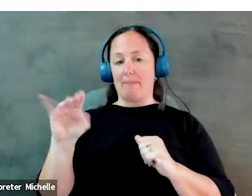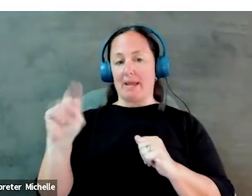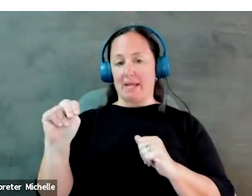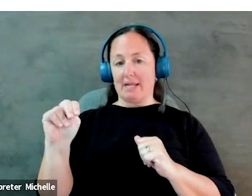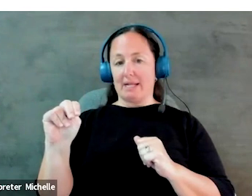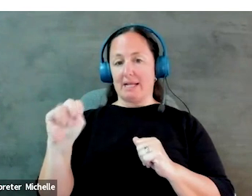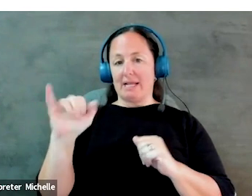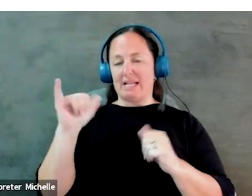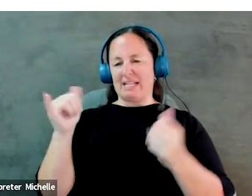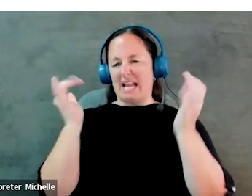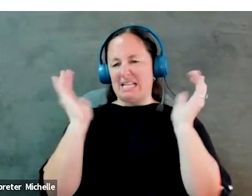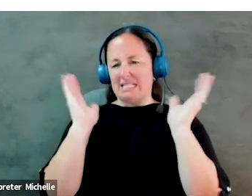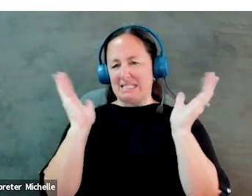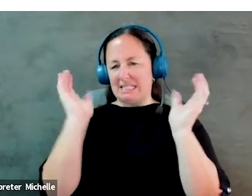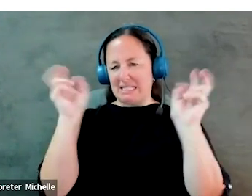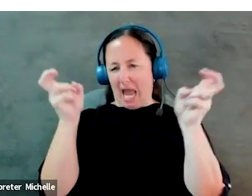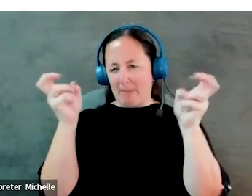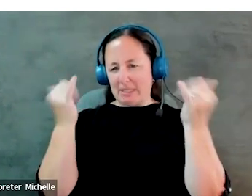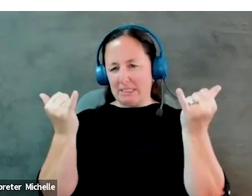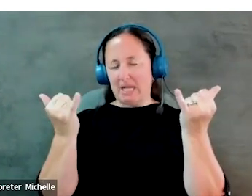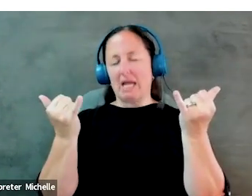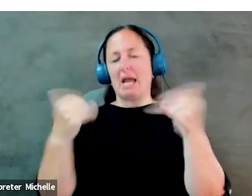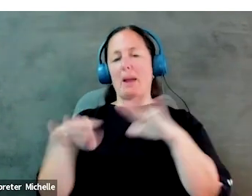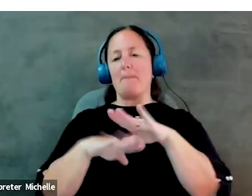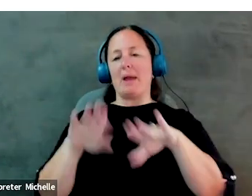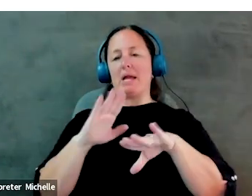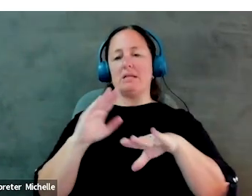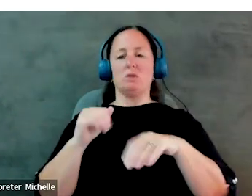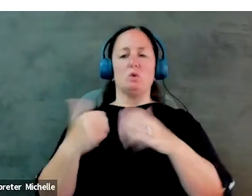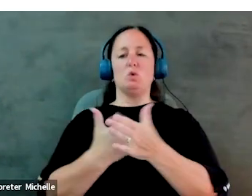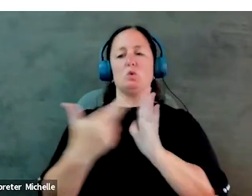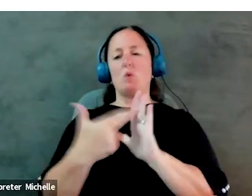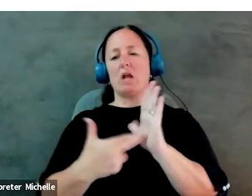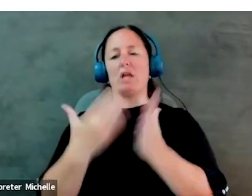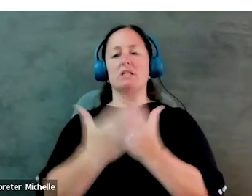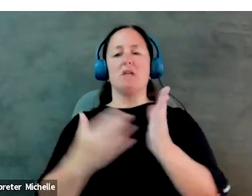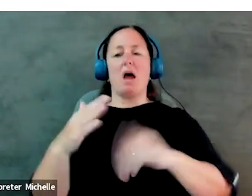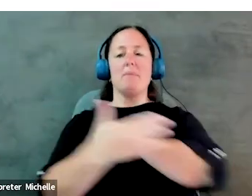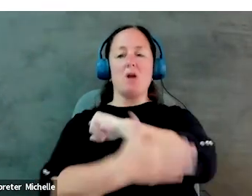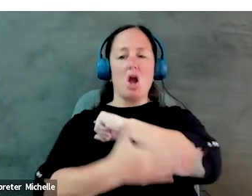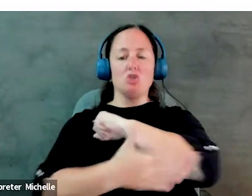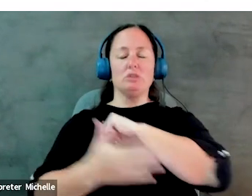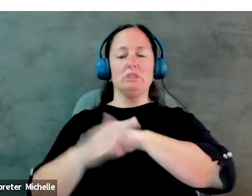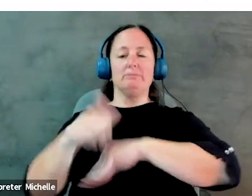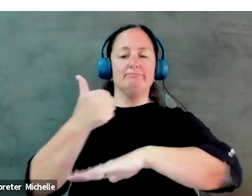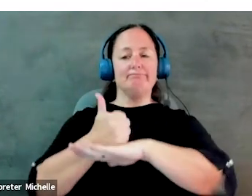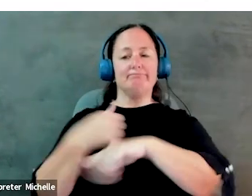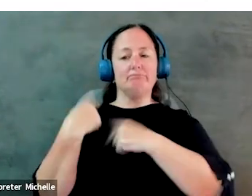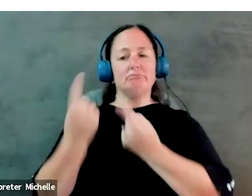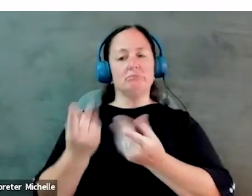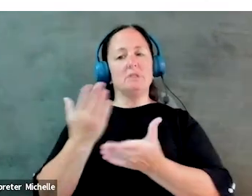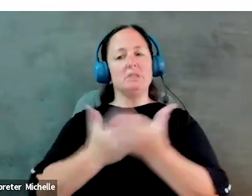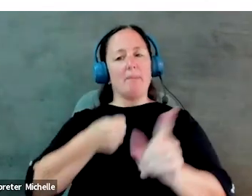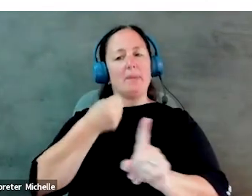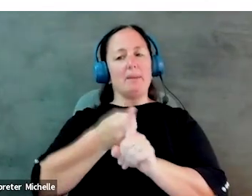topic we're going to be speaking, which is based on some new regulations that some countries have been implemented, has had